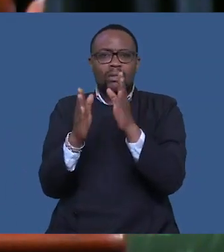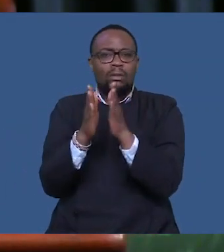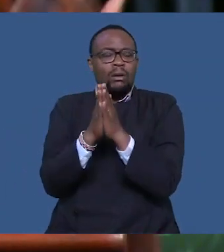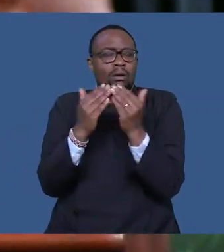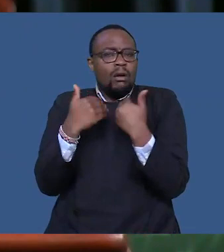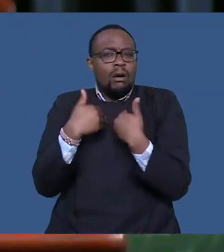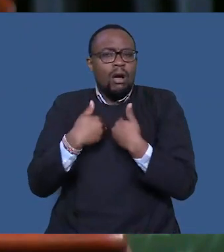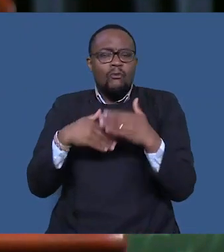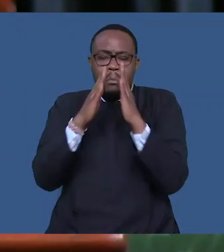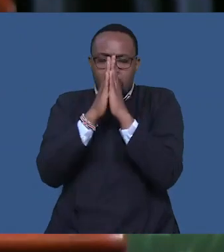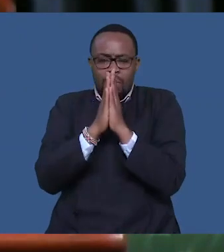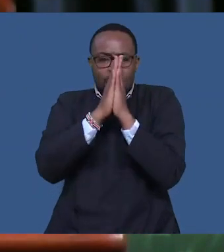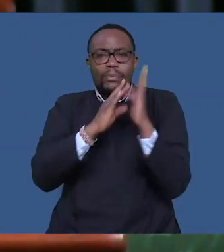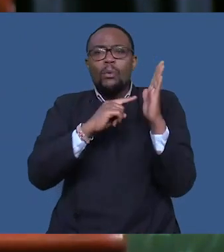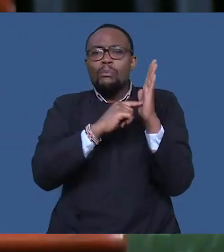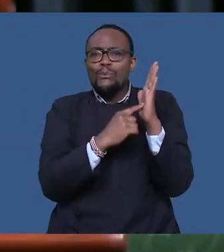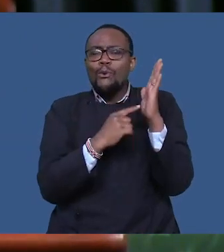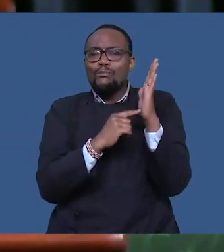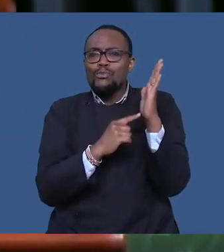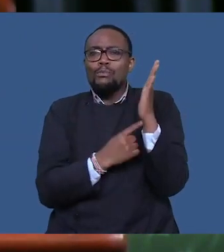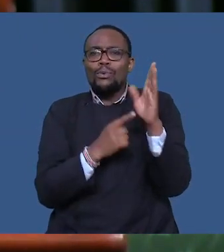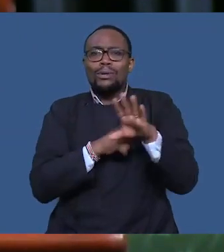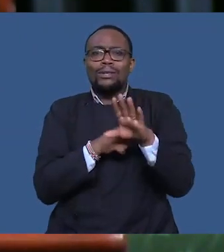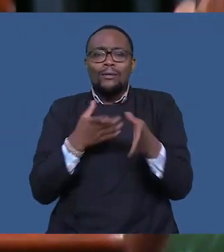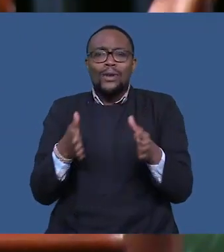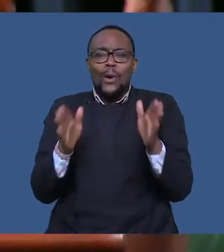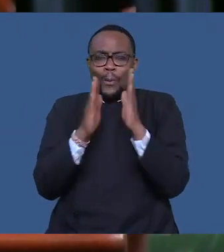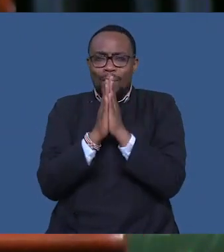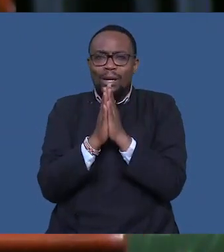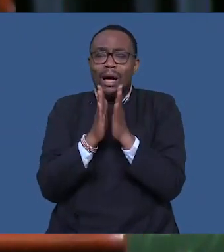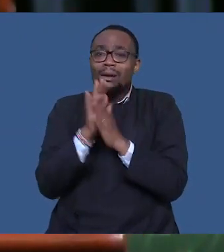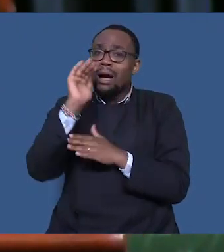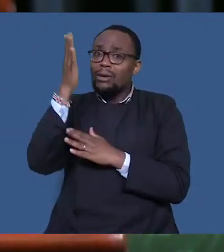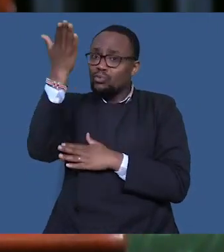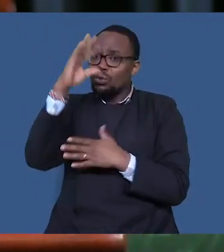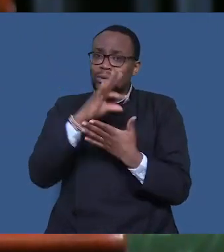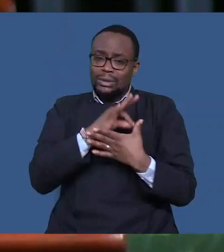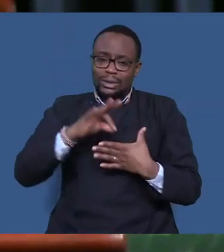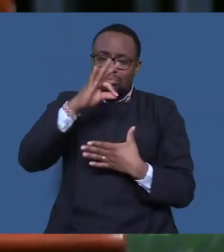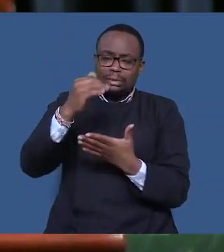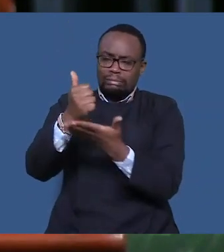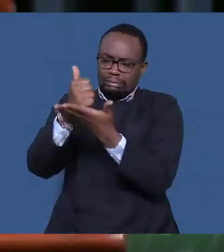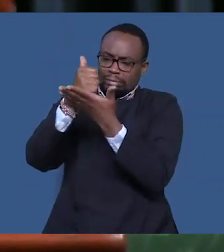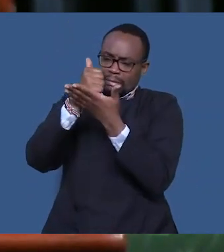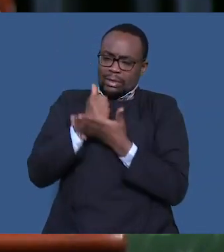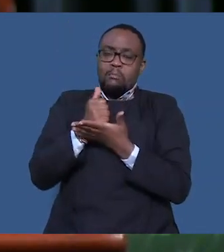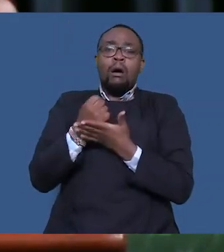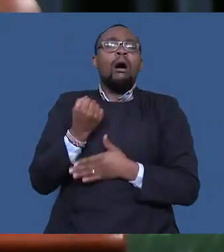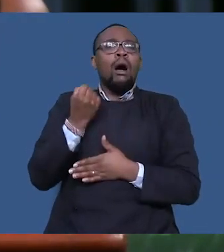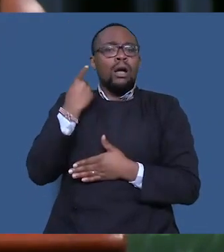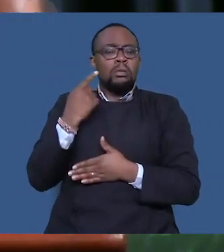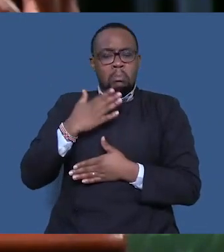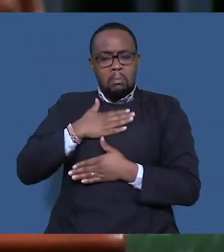have these prayer points in mind, even as we come to a time of prayer, and just ask the Spirit of God to just help you understand what is